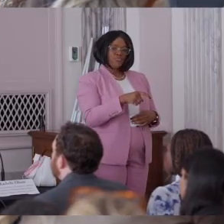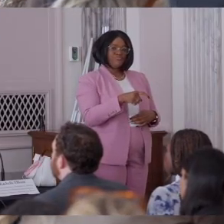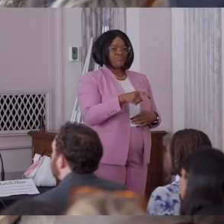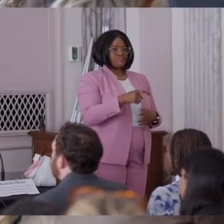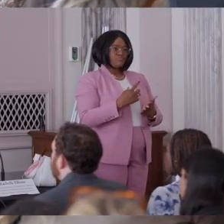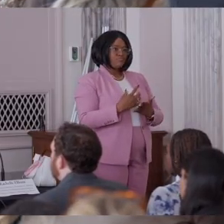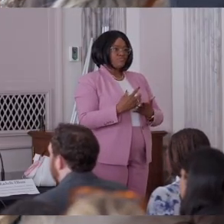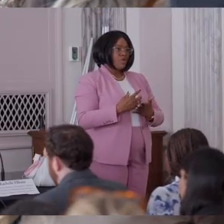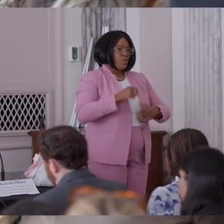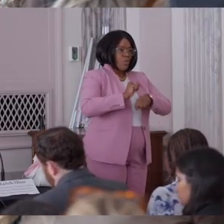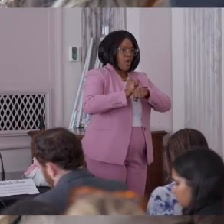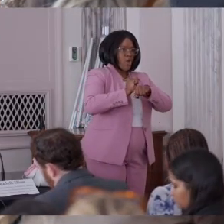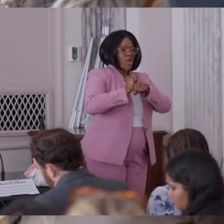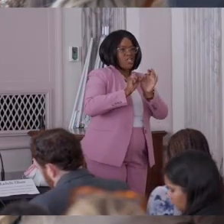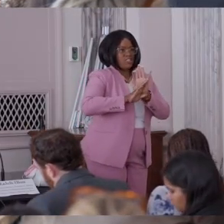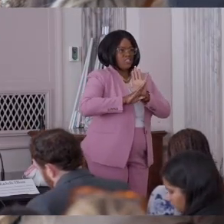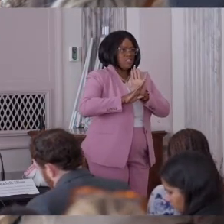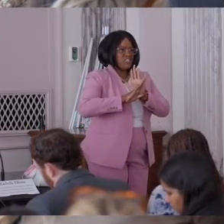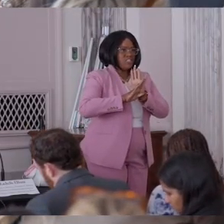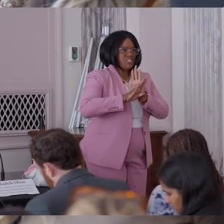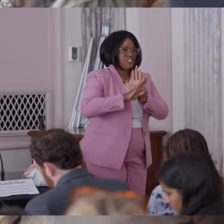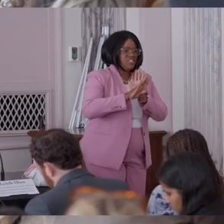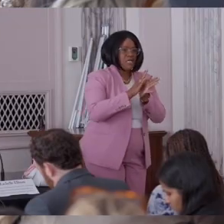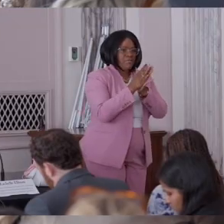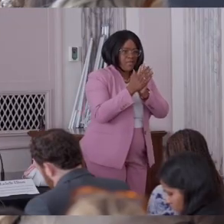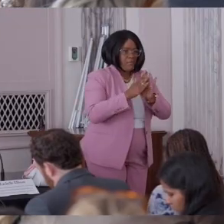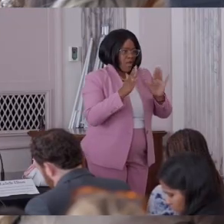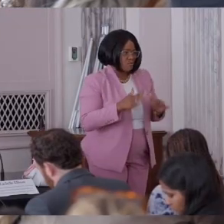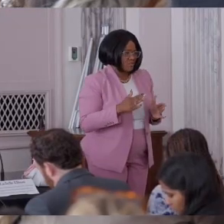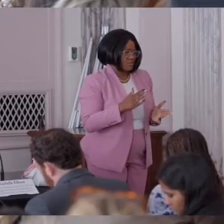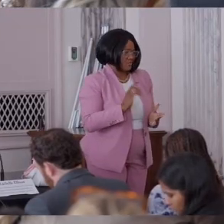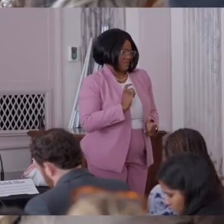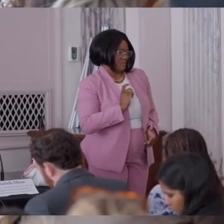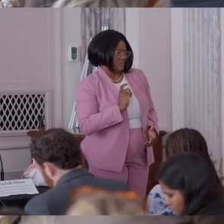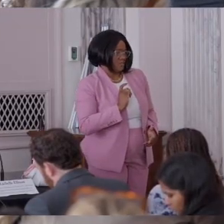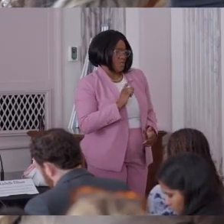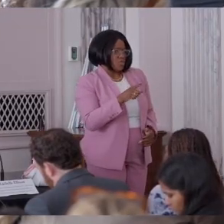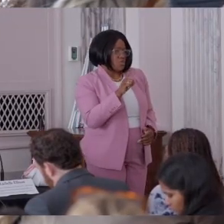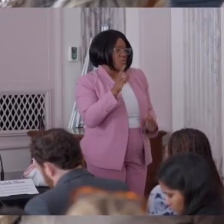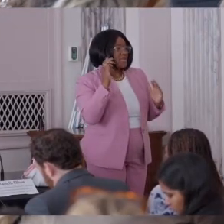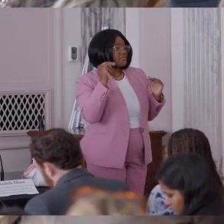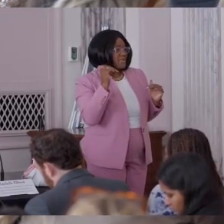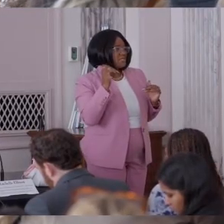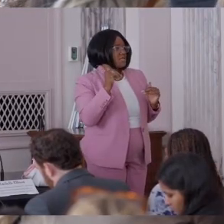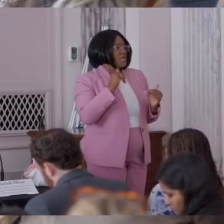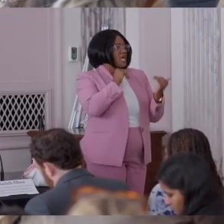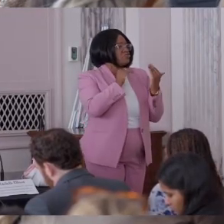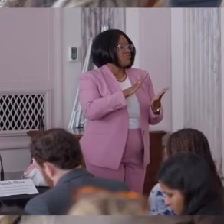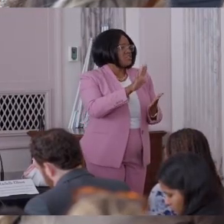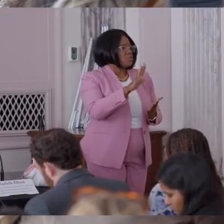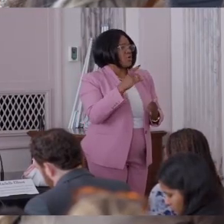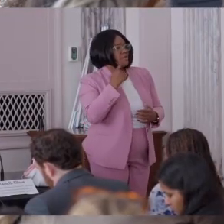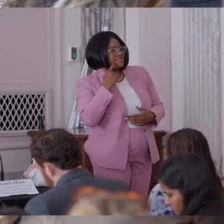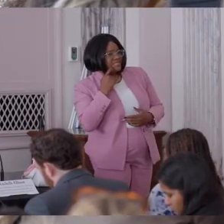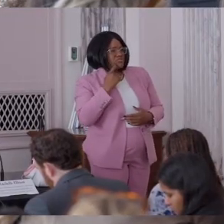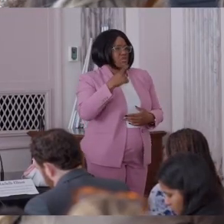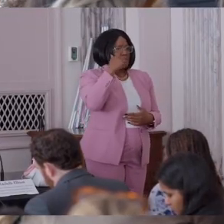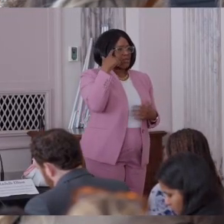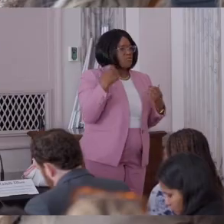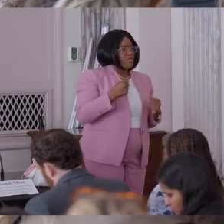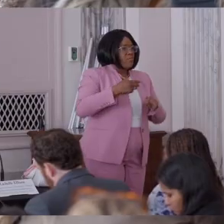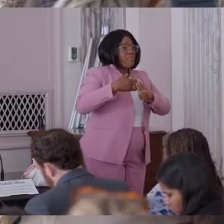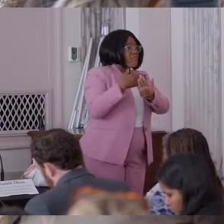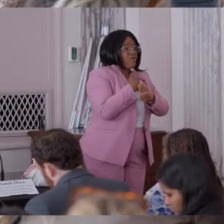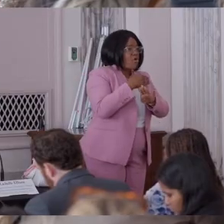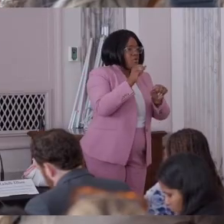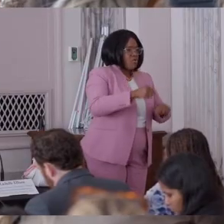your way into housing. And you were expected to address substance abuse and mental health issues prior